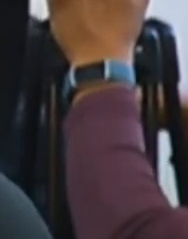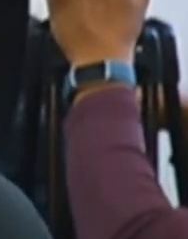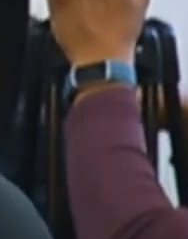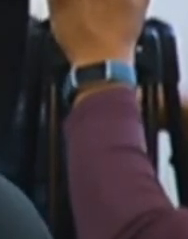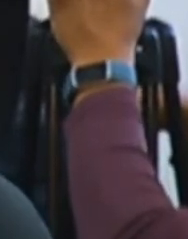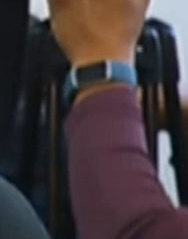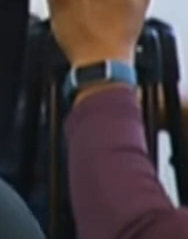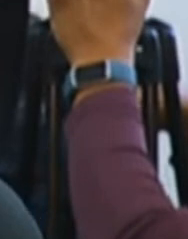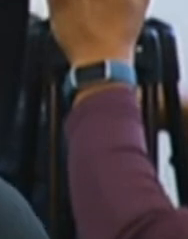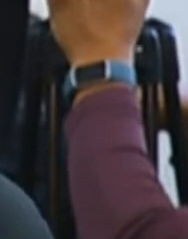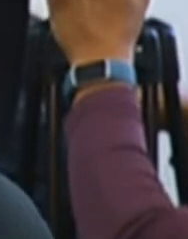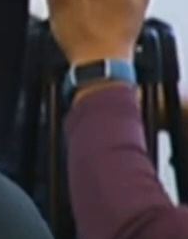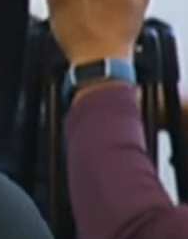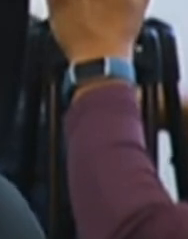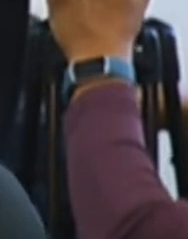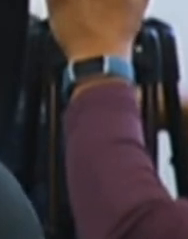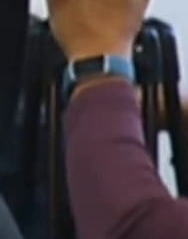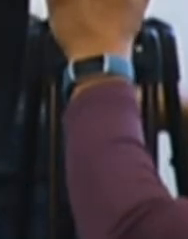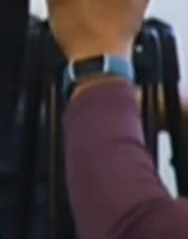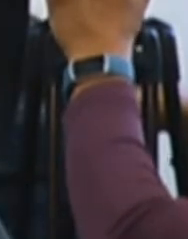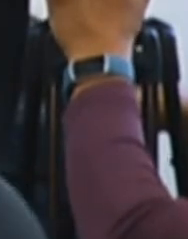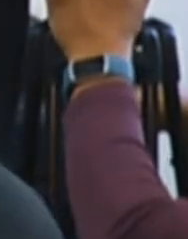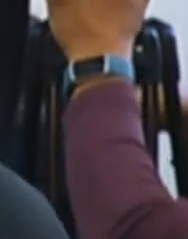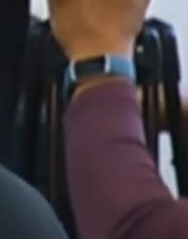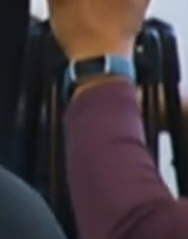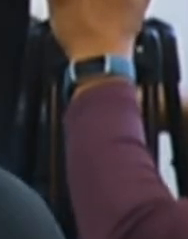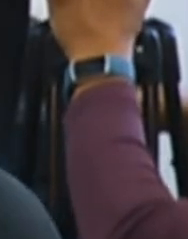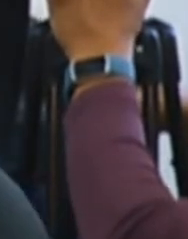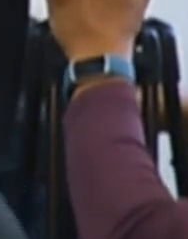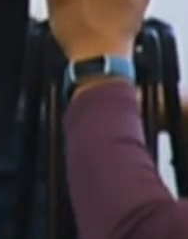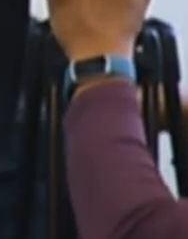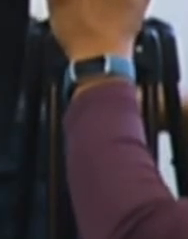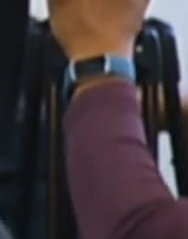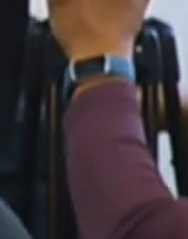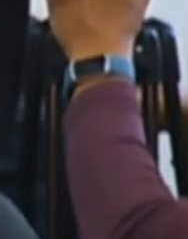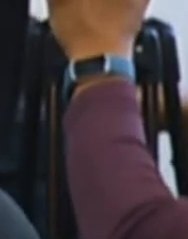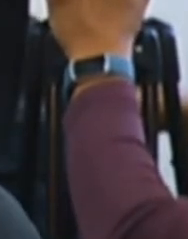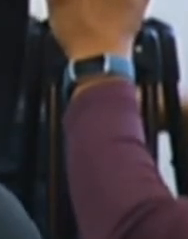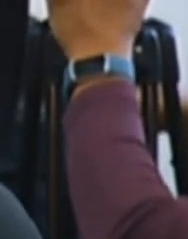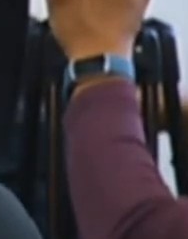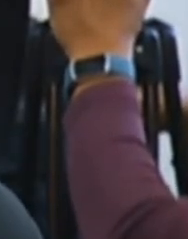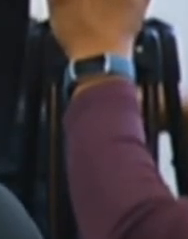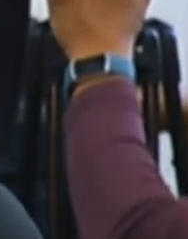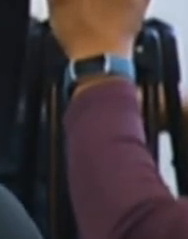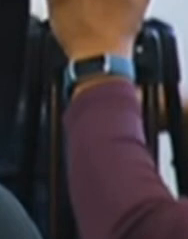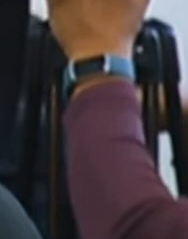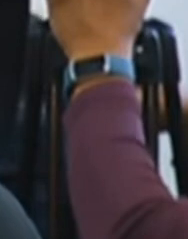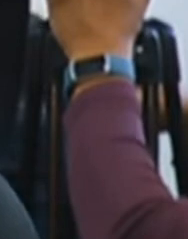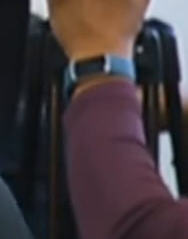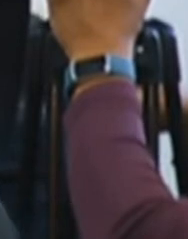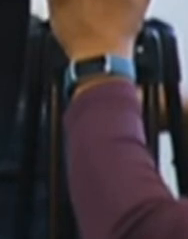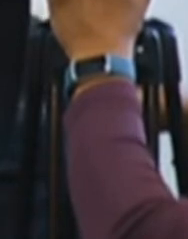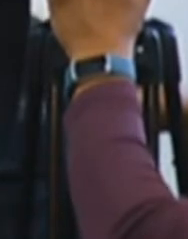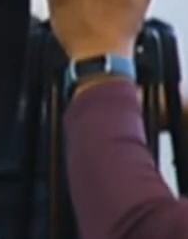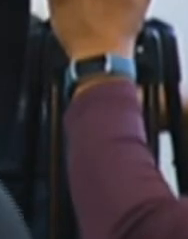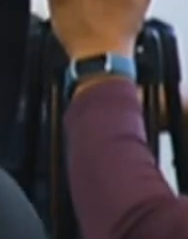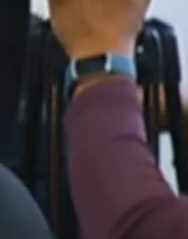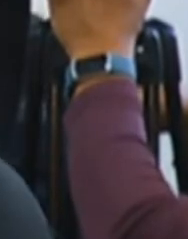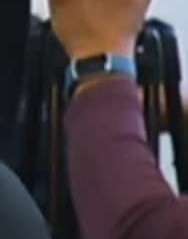and also conducted the council who might